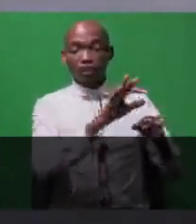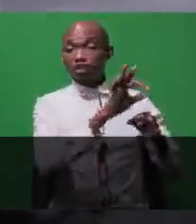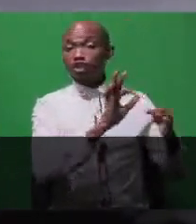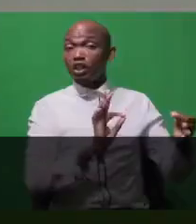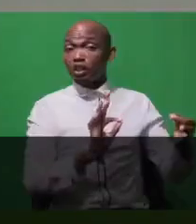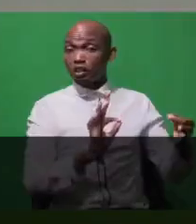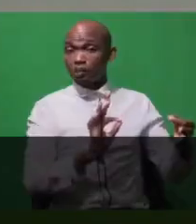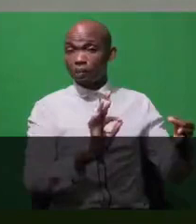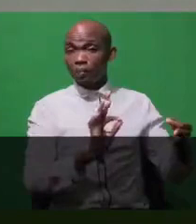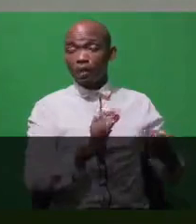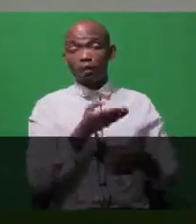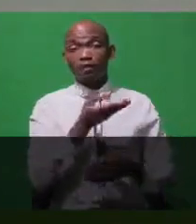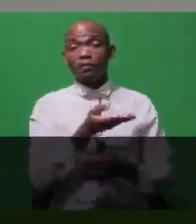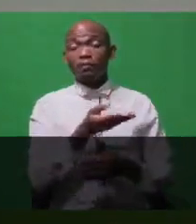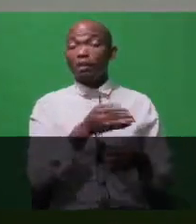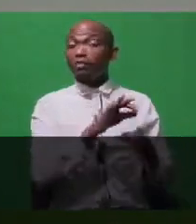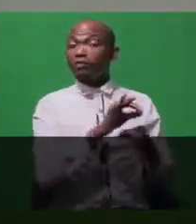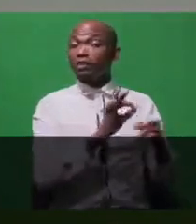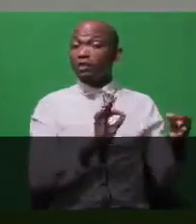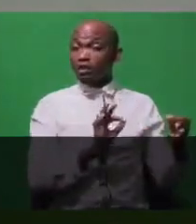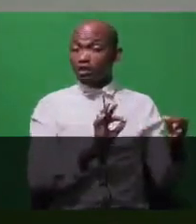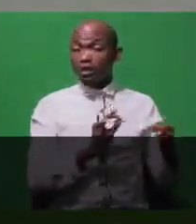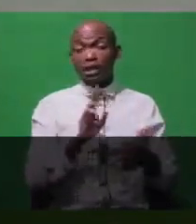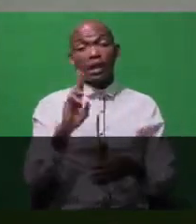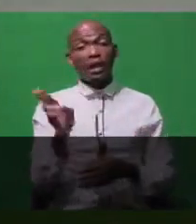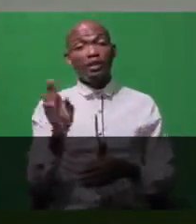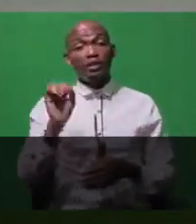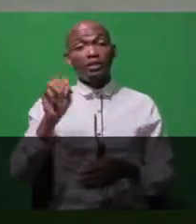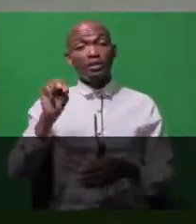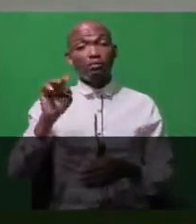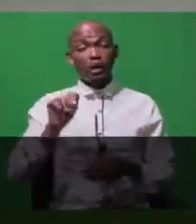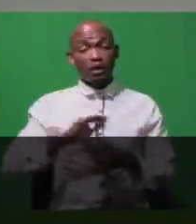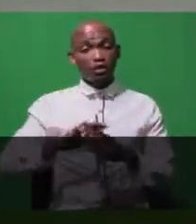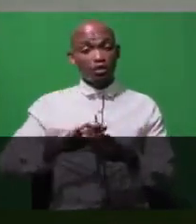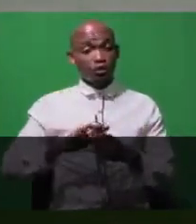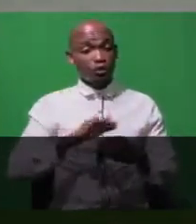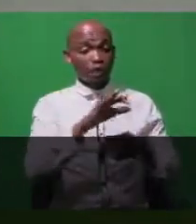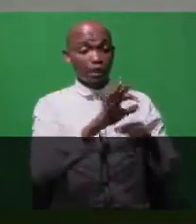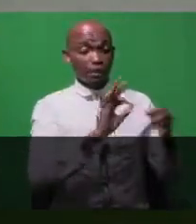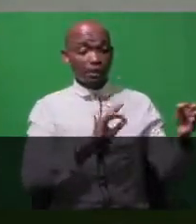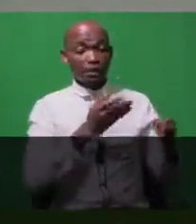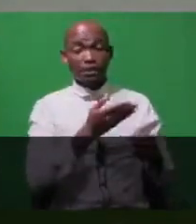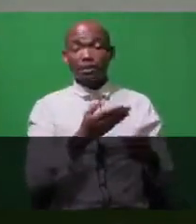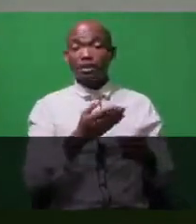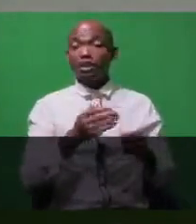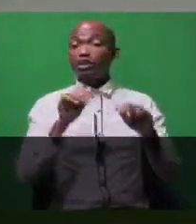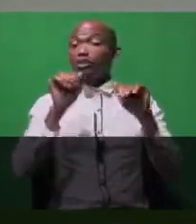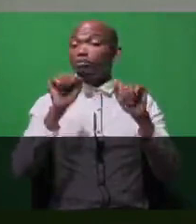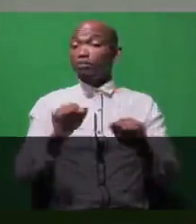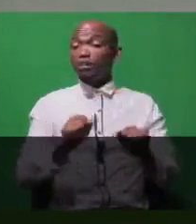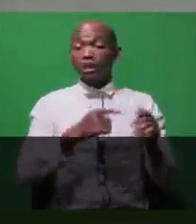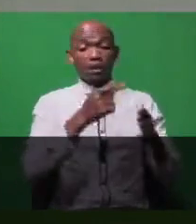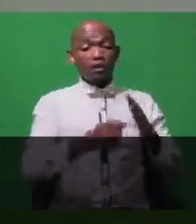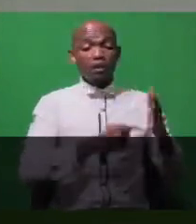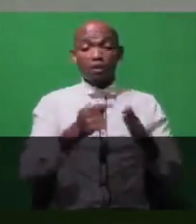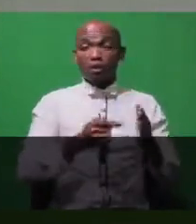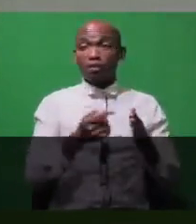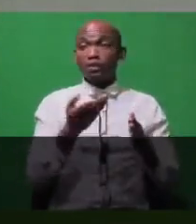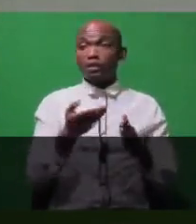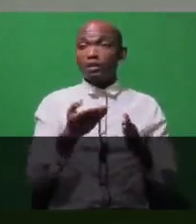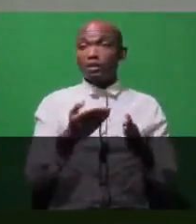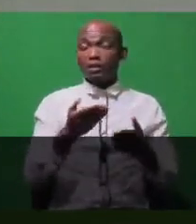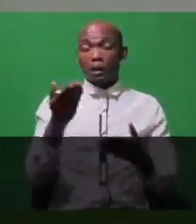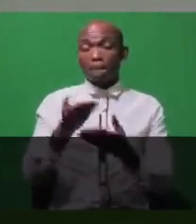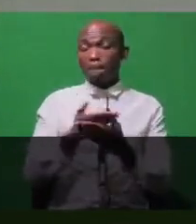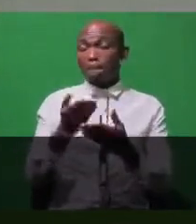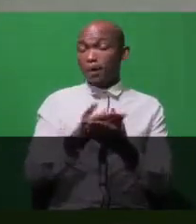Check. If H. Smile use a check, should be recorded at the bank column. You